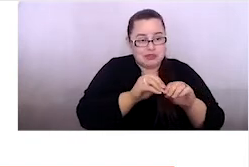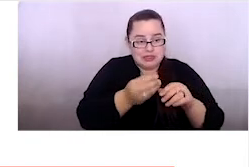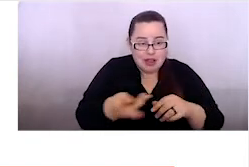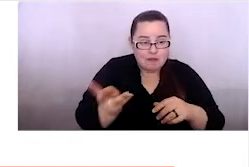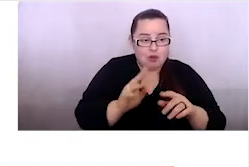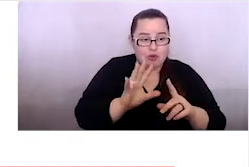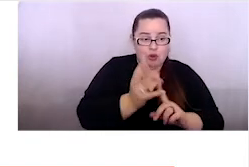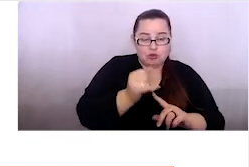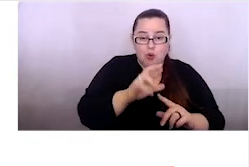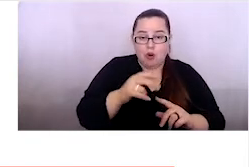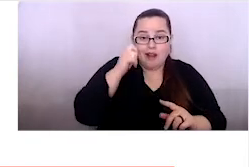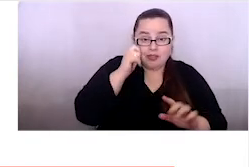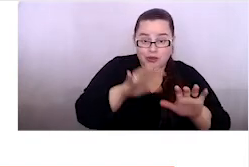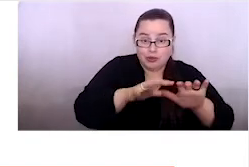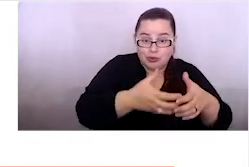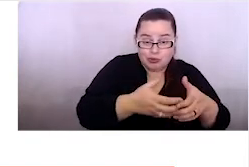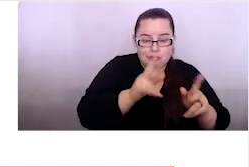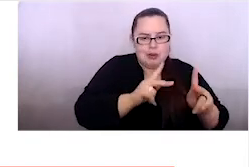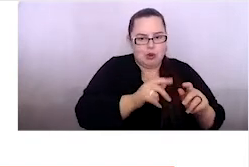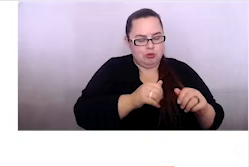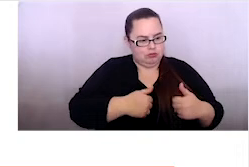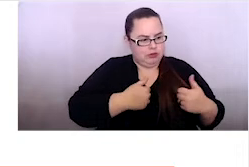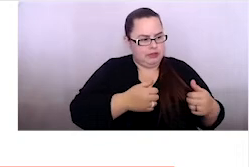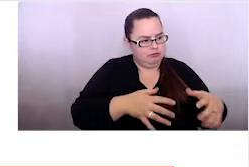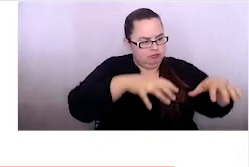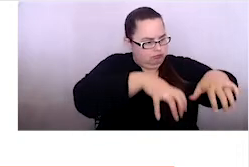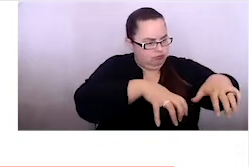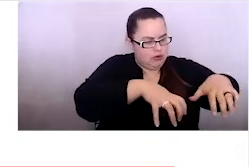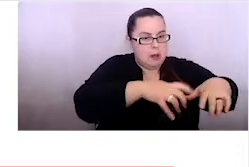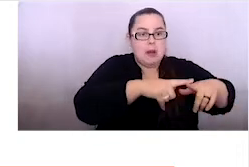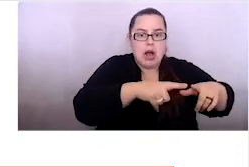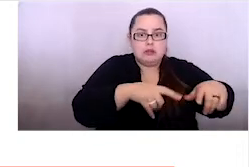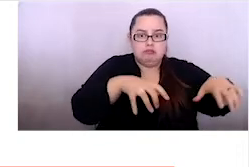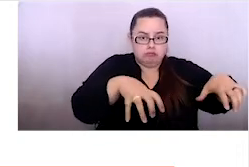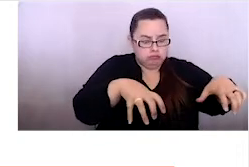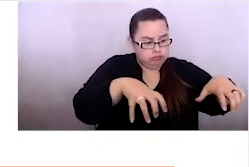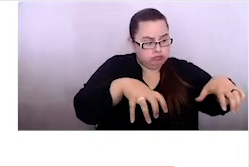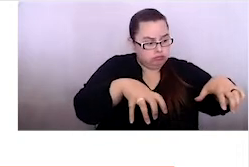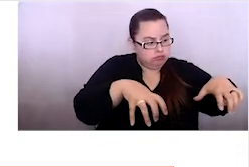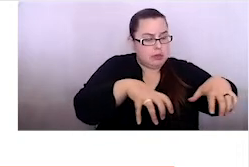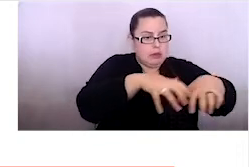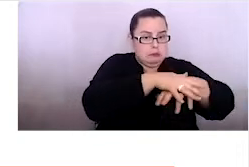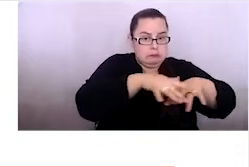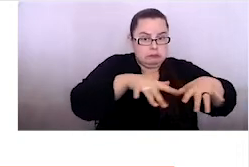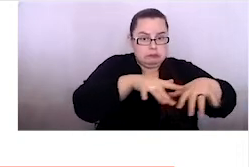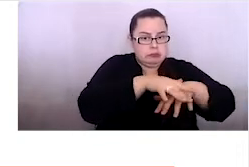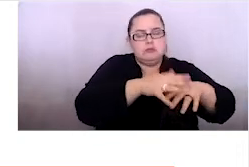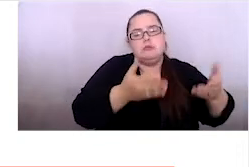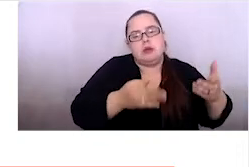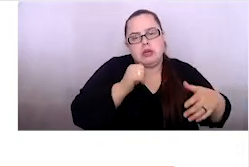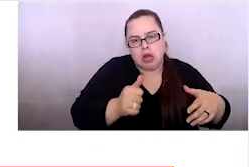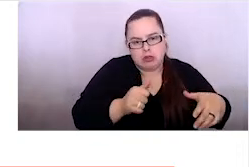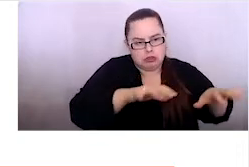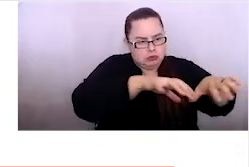People live alongside one another, but each cultural group does not necessarily have engaging interactions with each